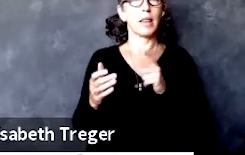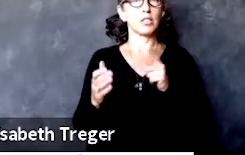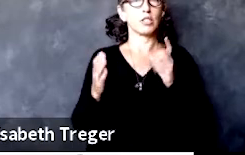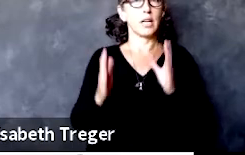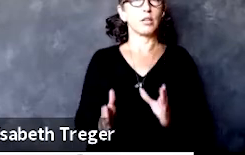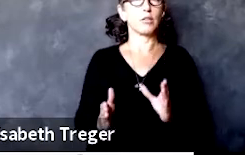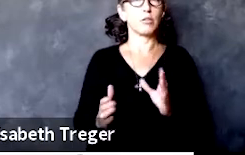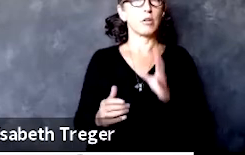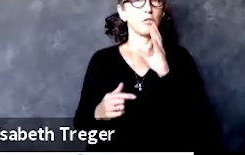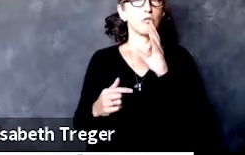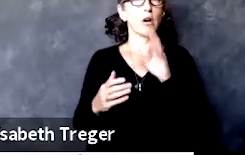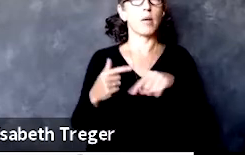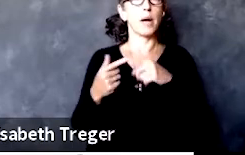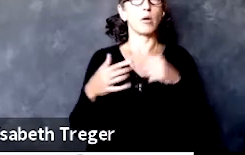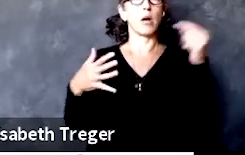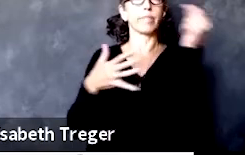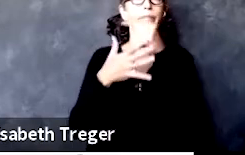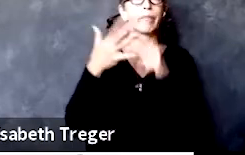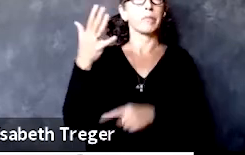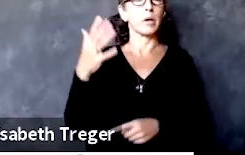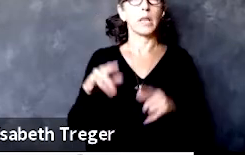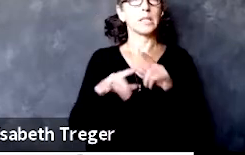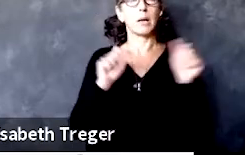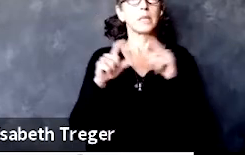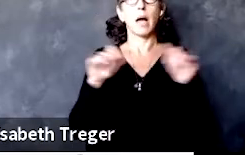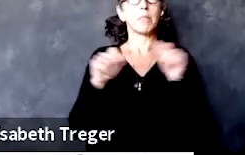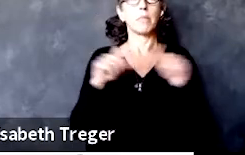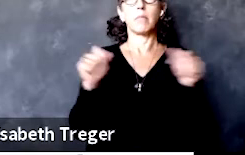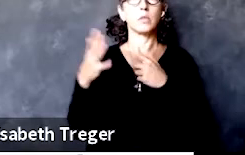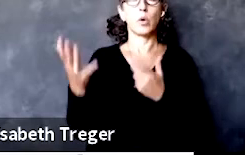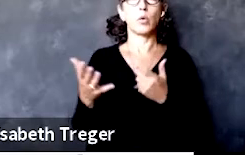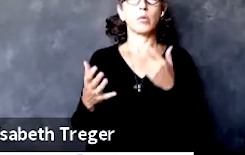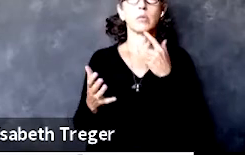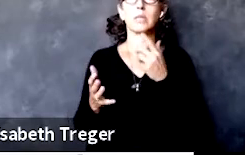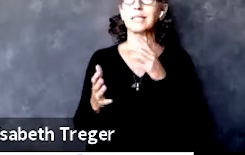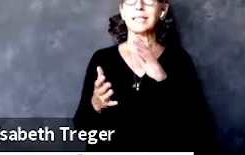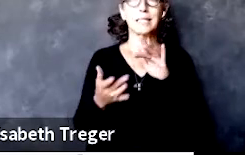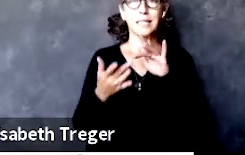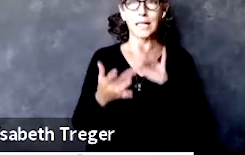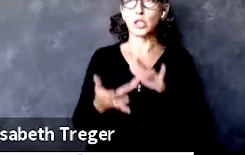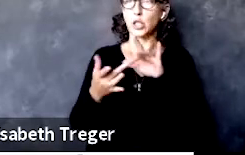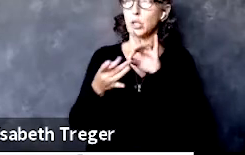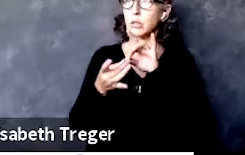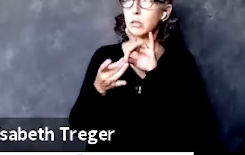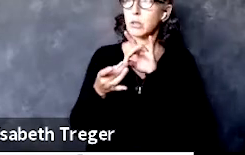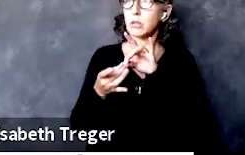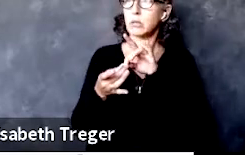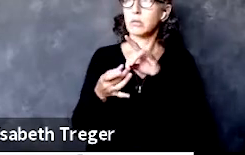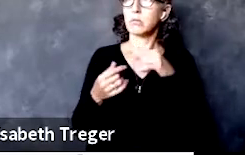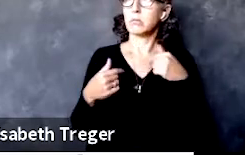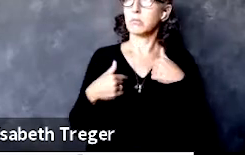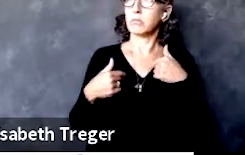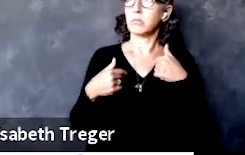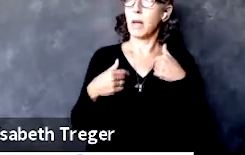healthcare one moment, then defense spending, and then they're rushed to their meeting with you. So center them and let them know that 101, hey, I'm